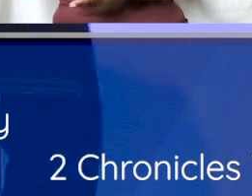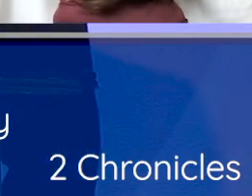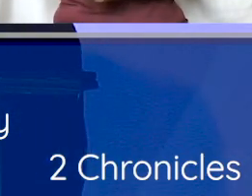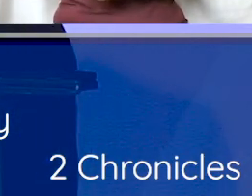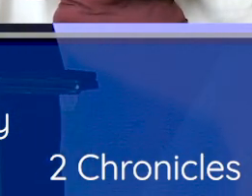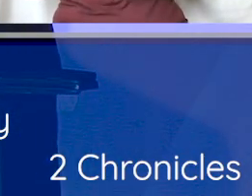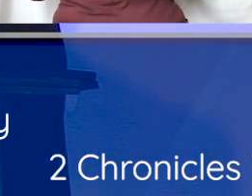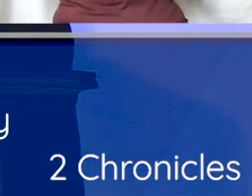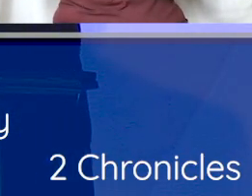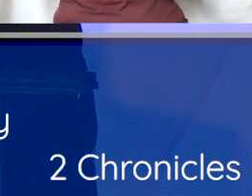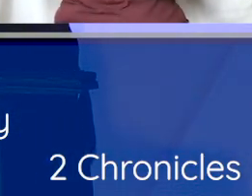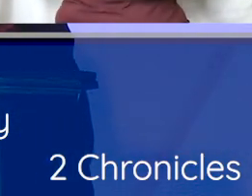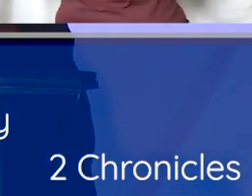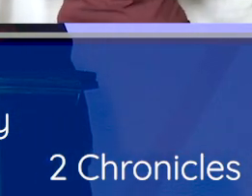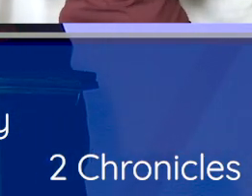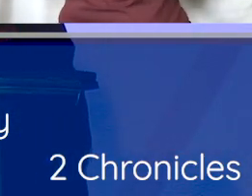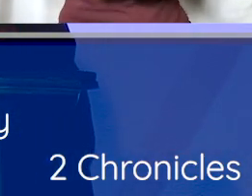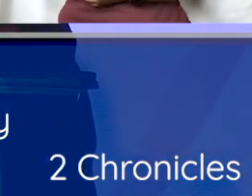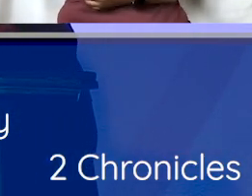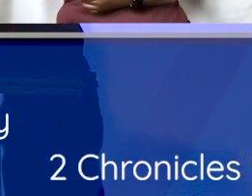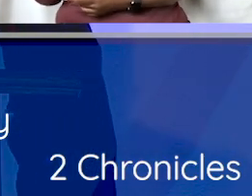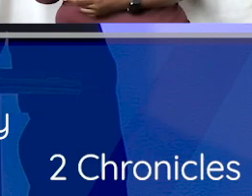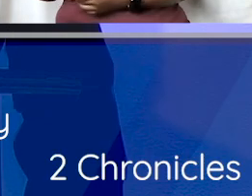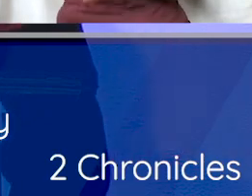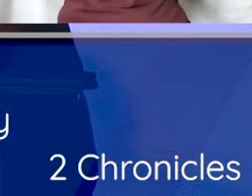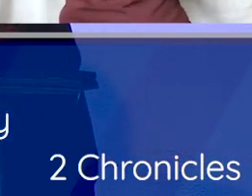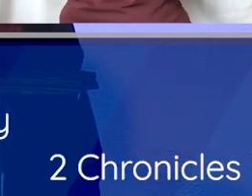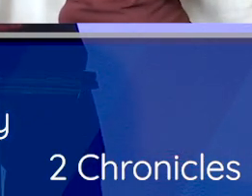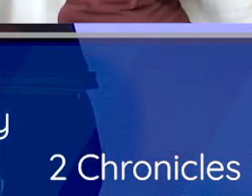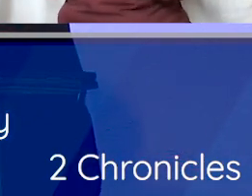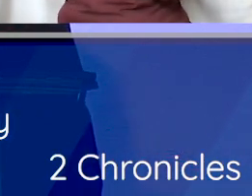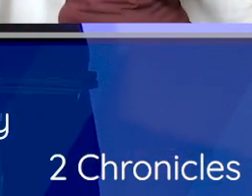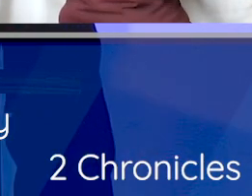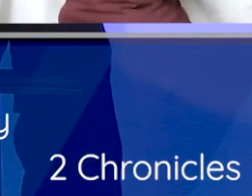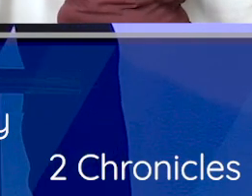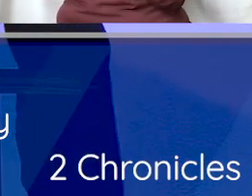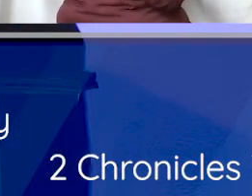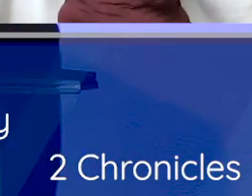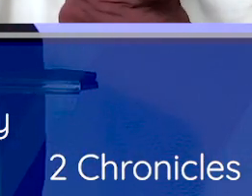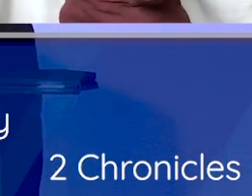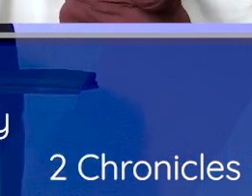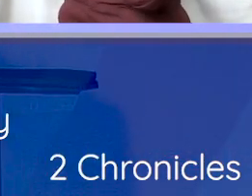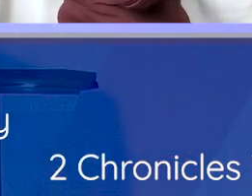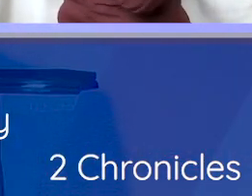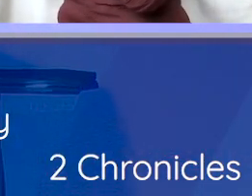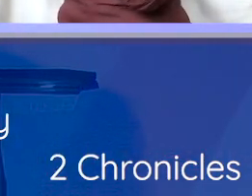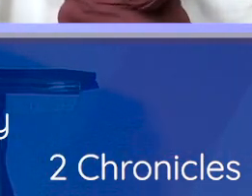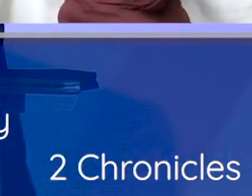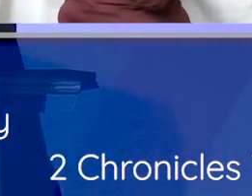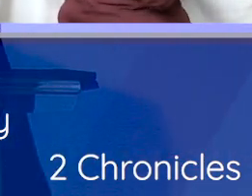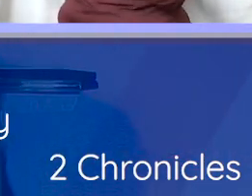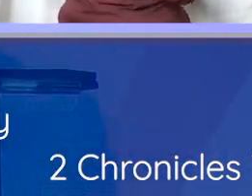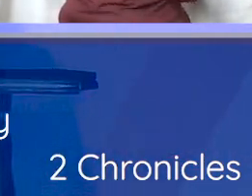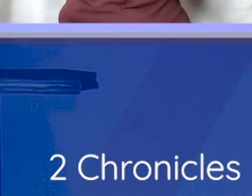themselves and pray and seek my face and turn from the wicked